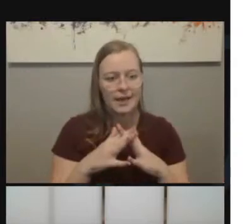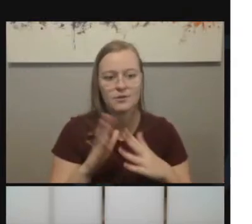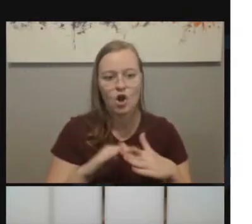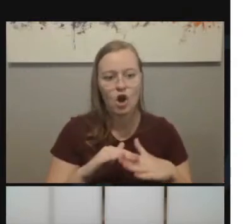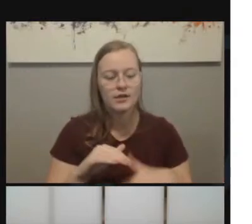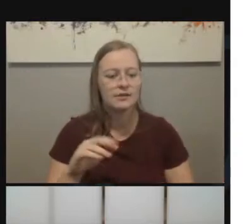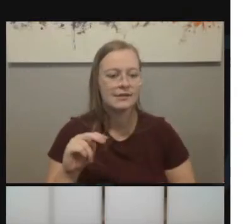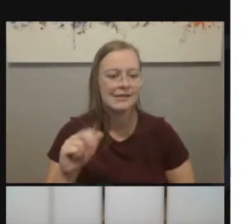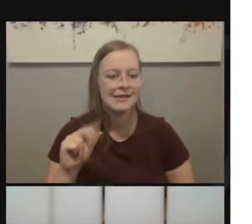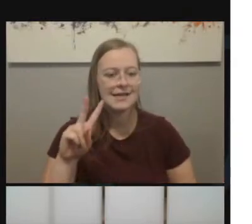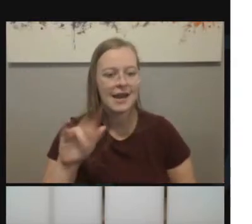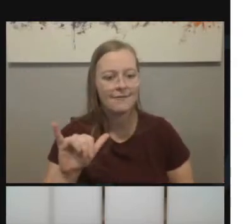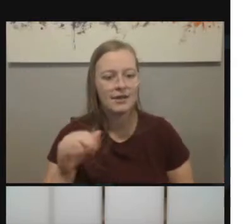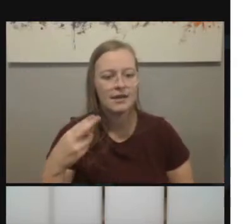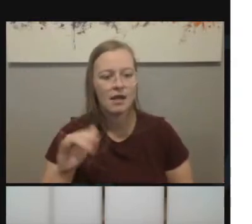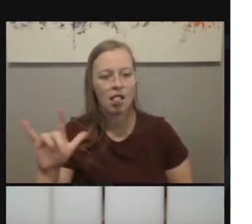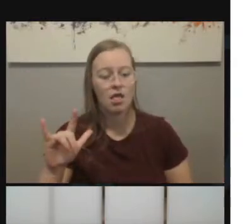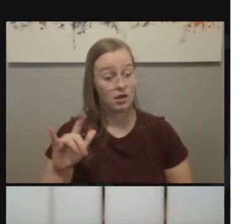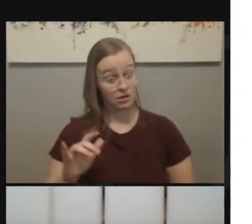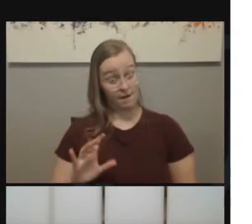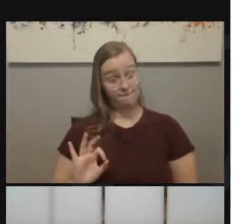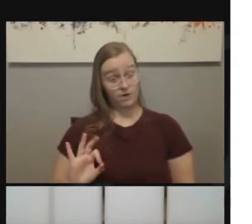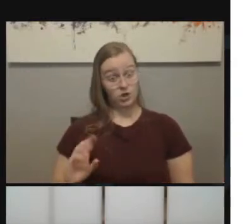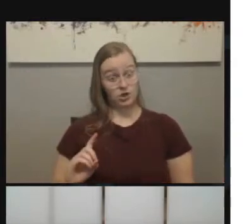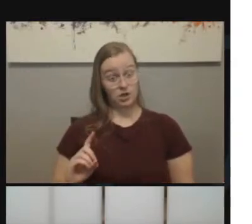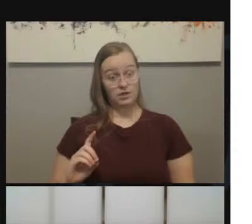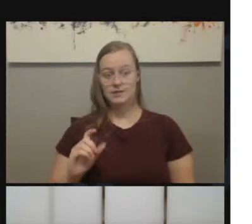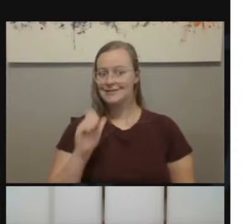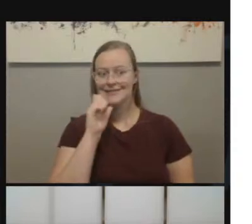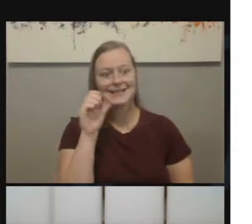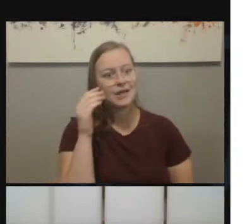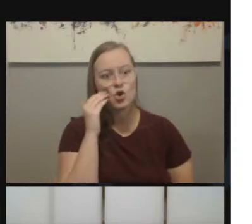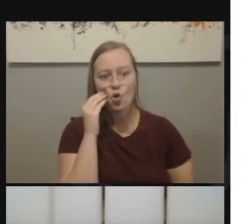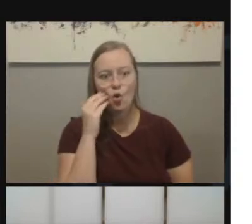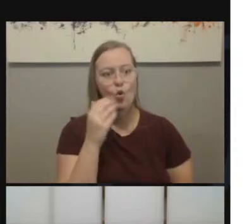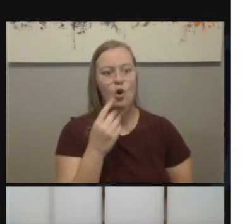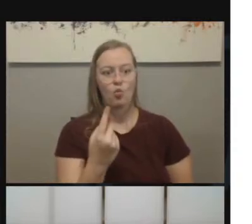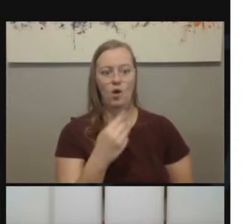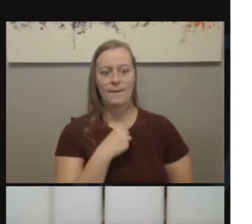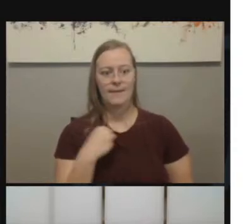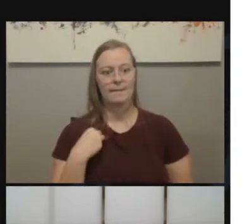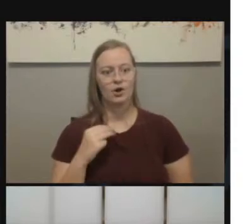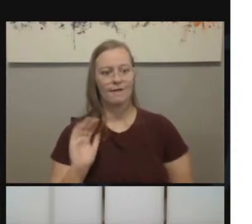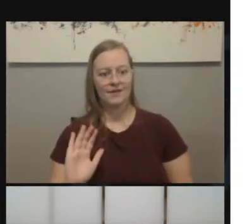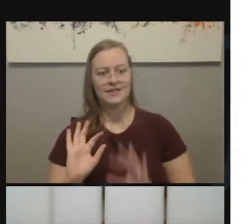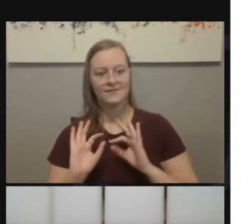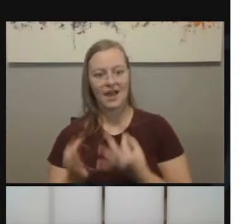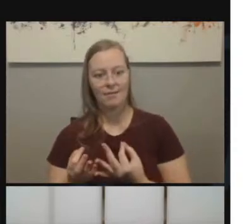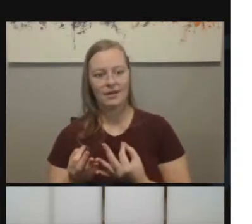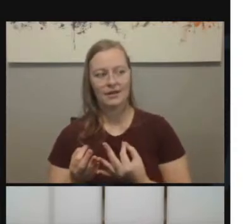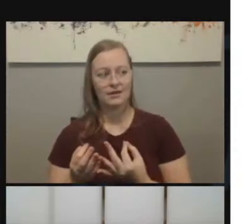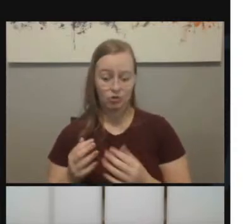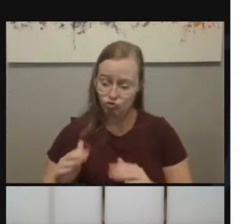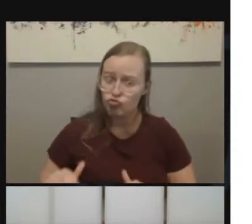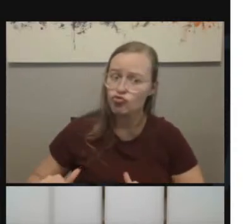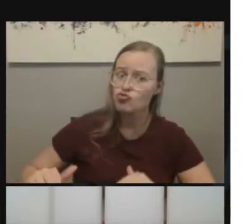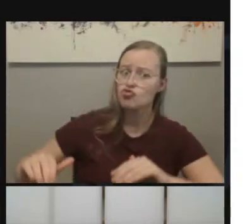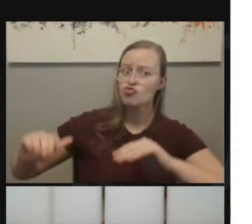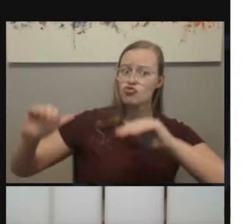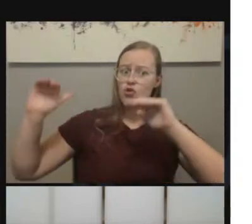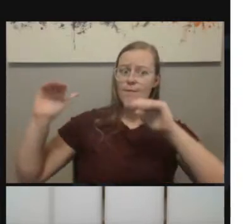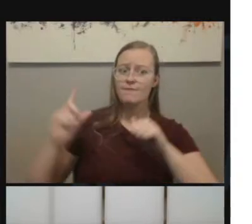Douglass had no idea that a member of his family, someone he had grown up with during his first 5